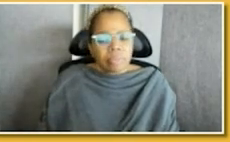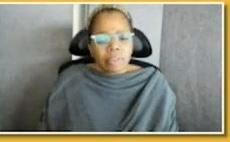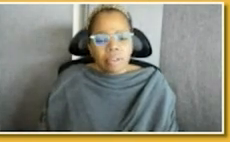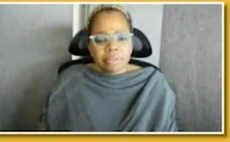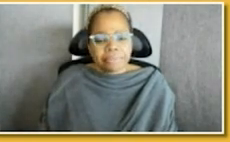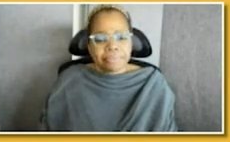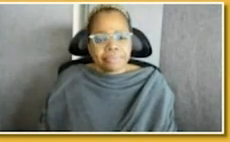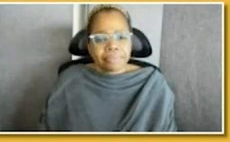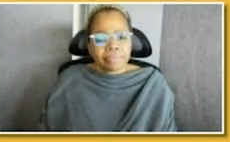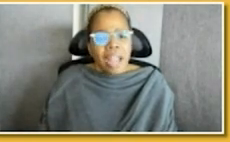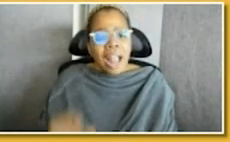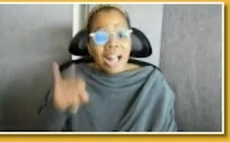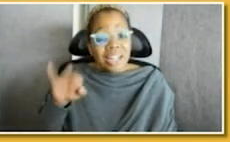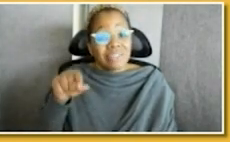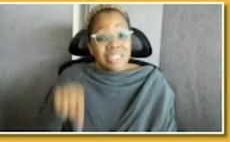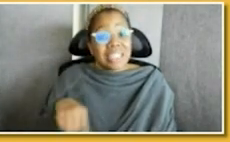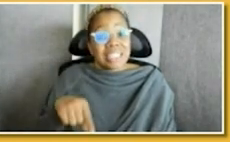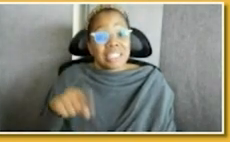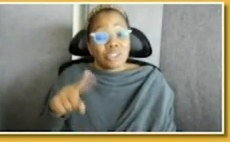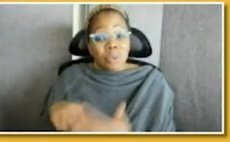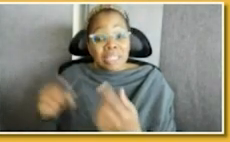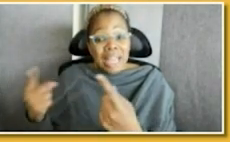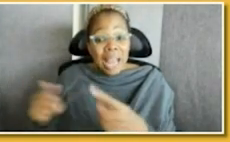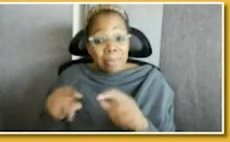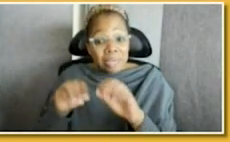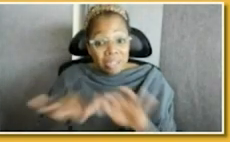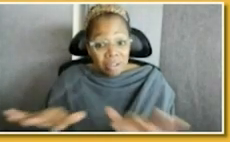what's kind of taking over industry,